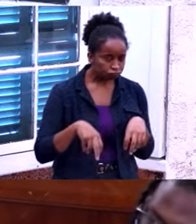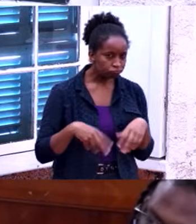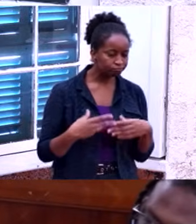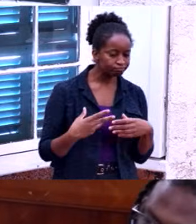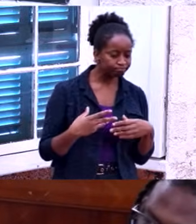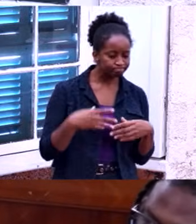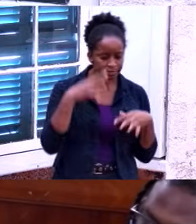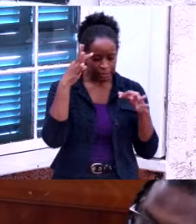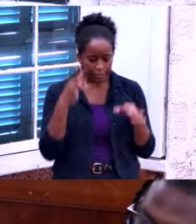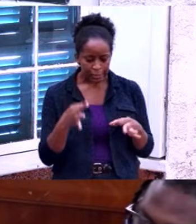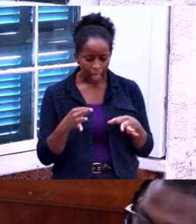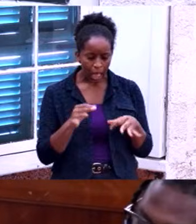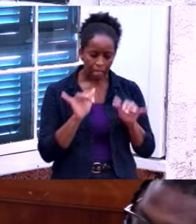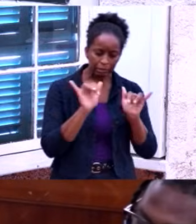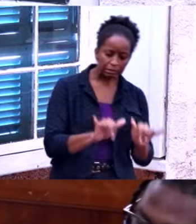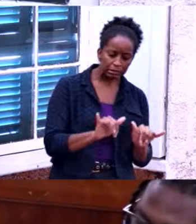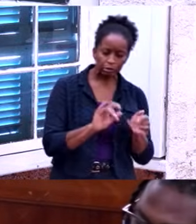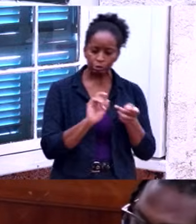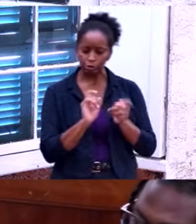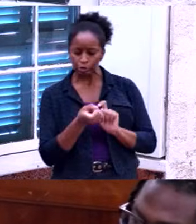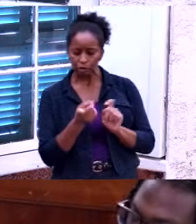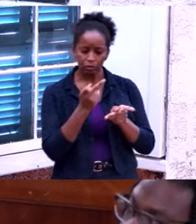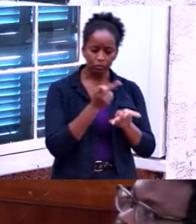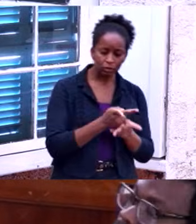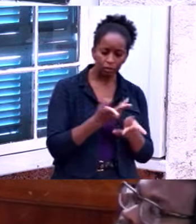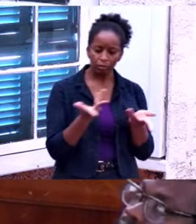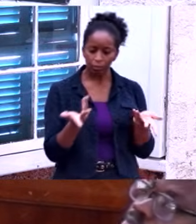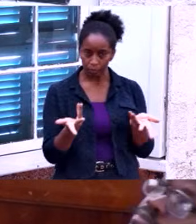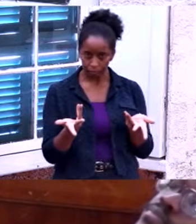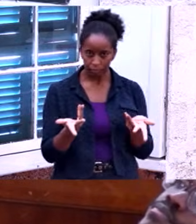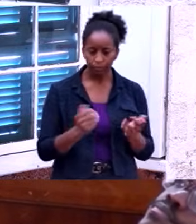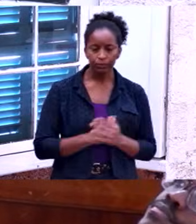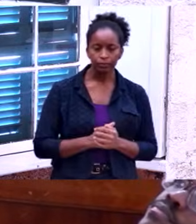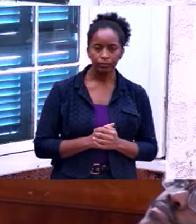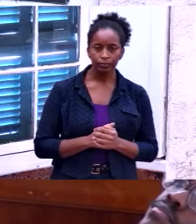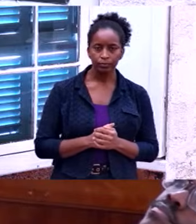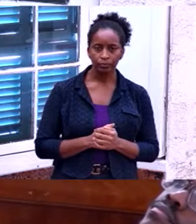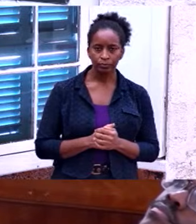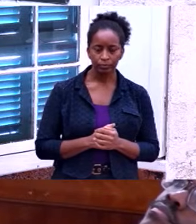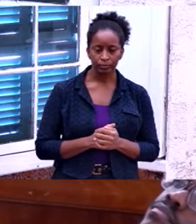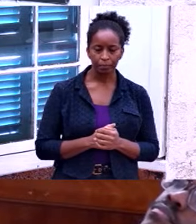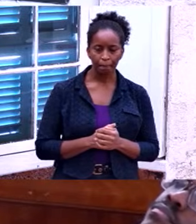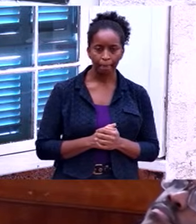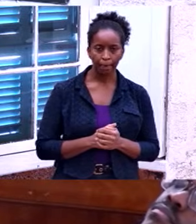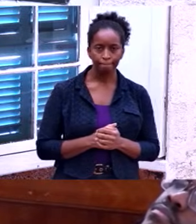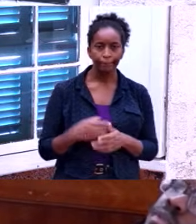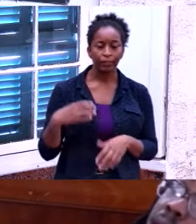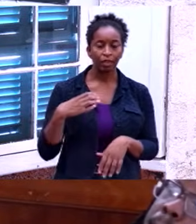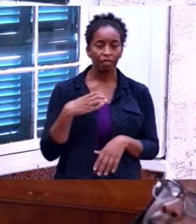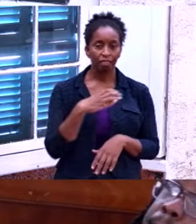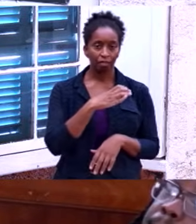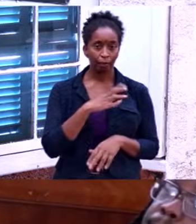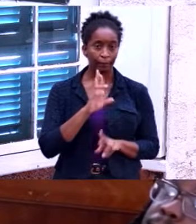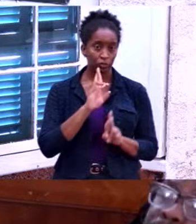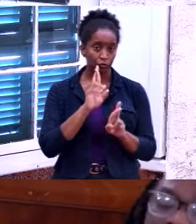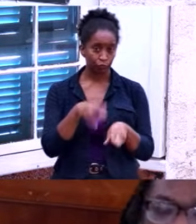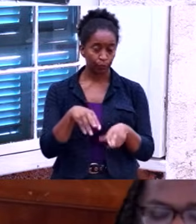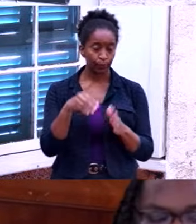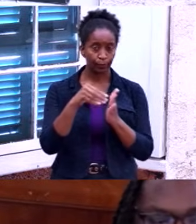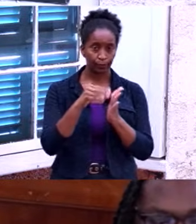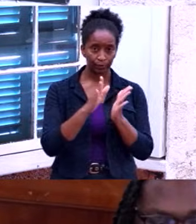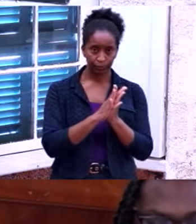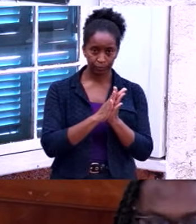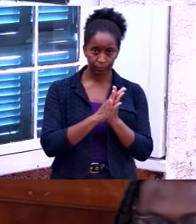in the Constitutional Reform Commission report was to put in a provision that made it mandatory for the process